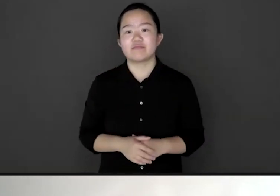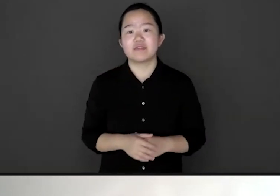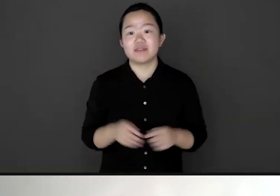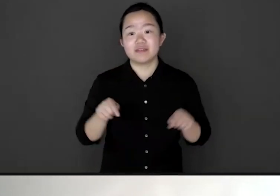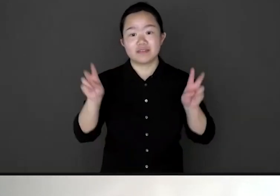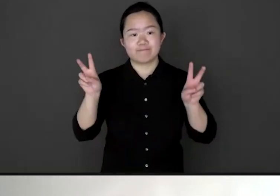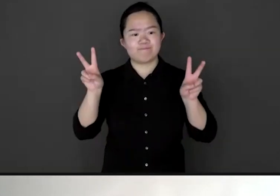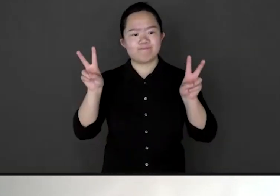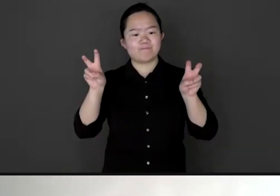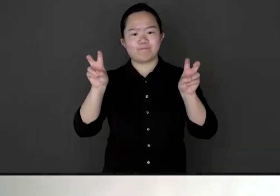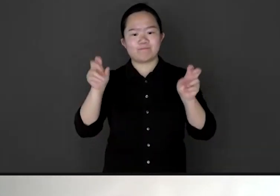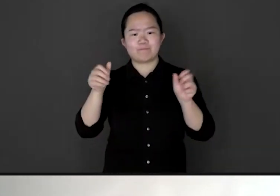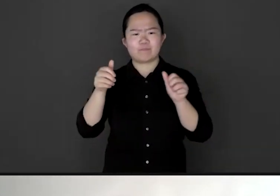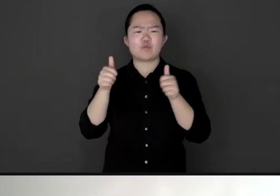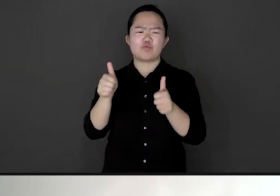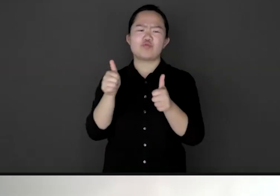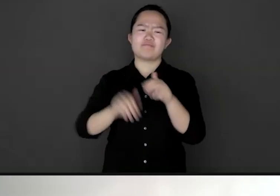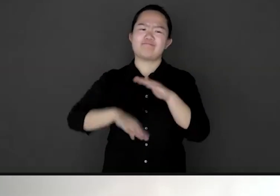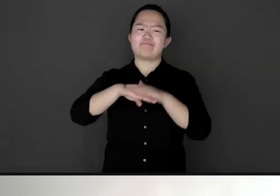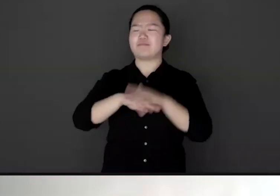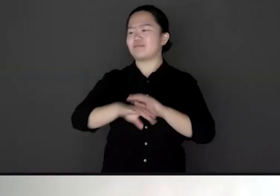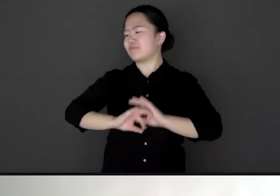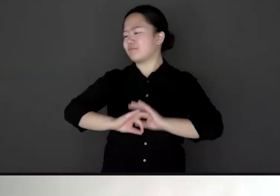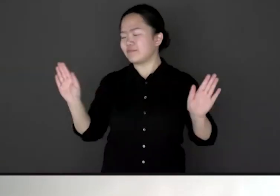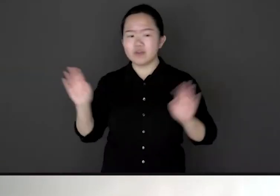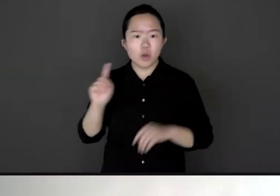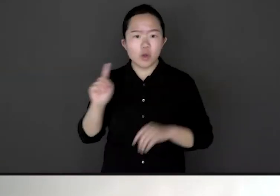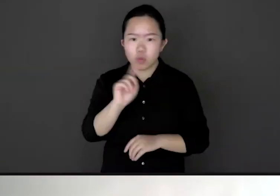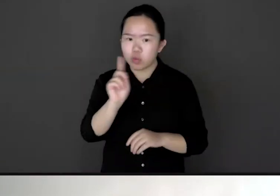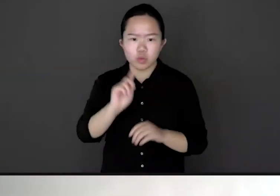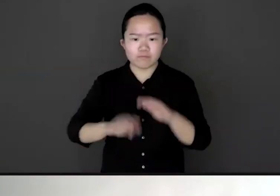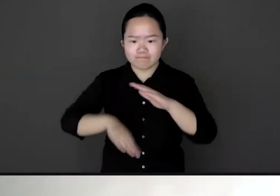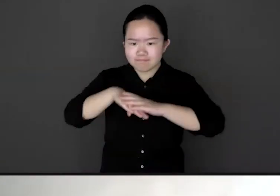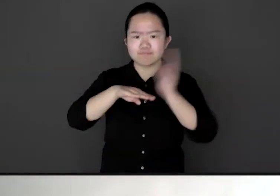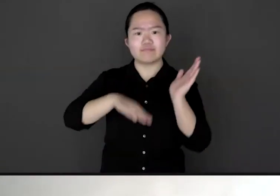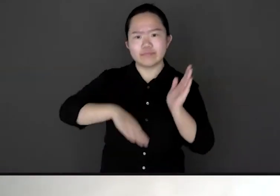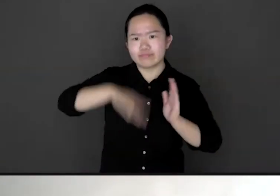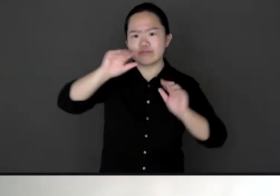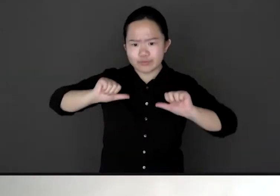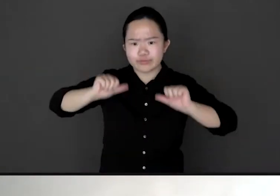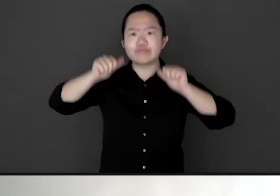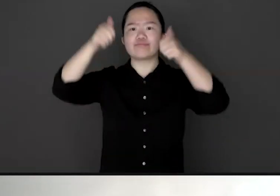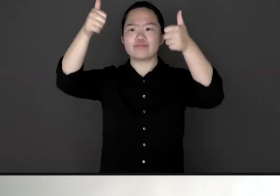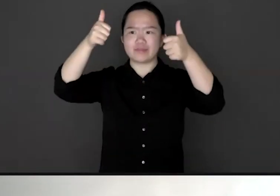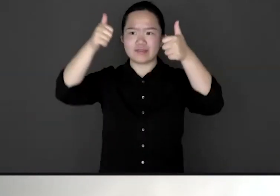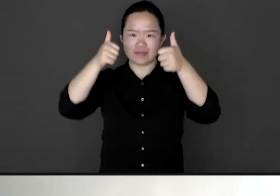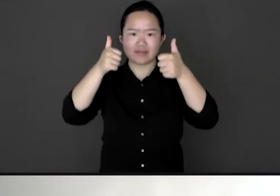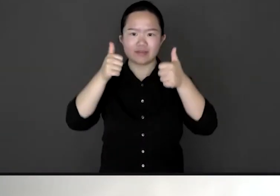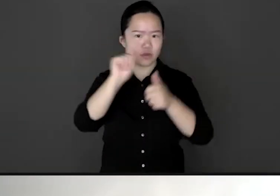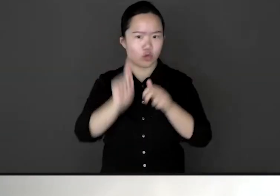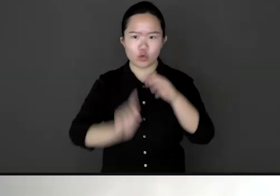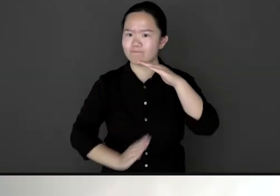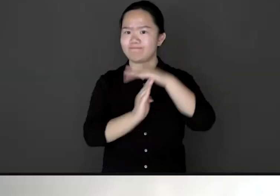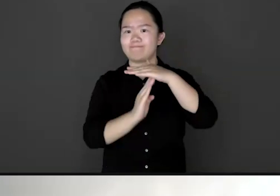more documents to be acceptable in one way, even if they are not perfect? I know this is kind of contradictory to most of what we say and what